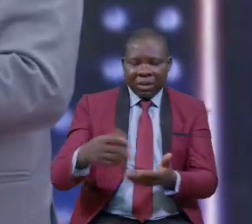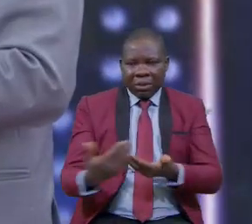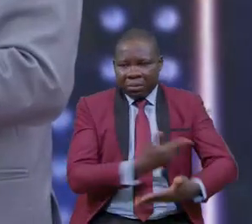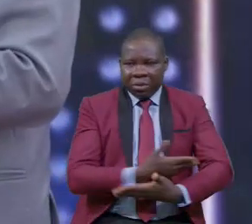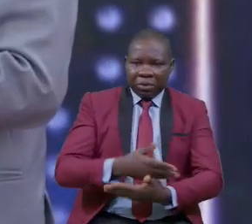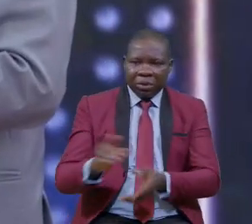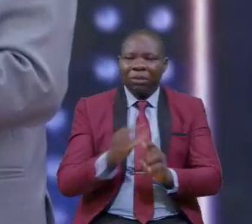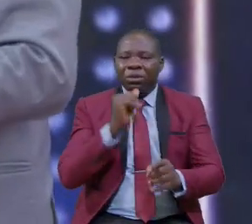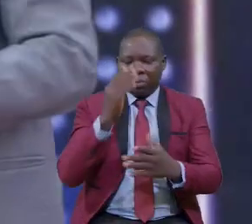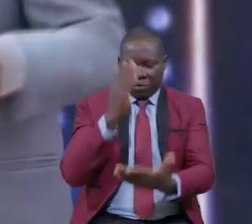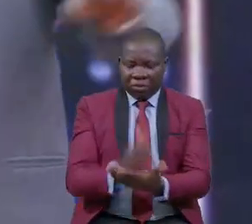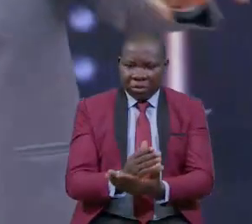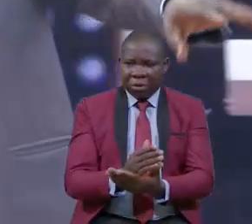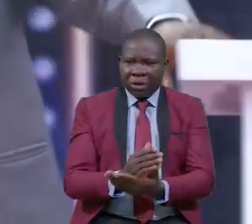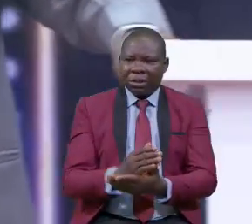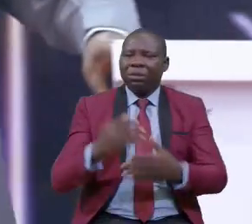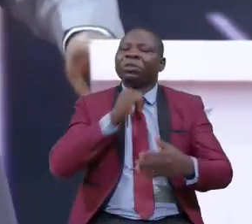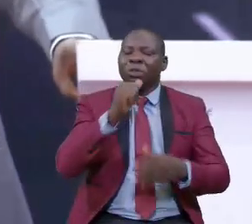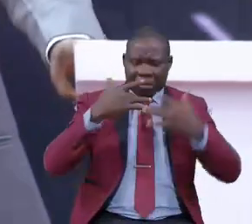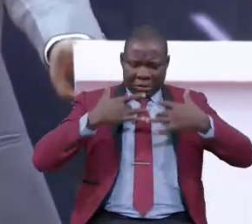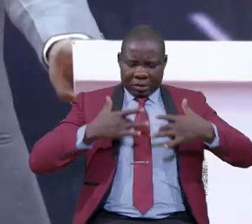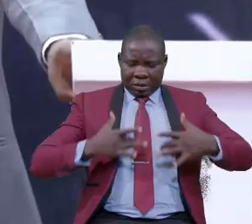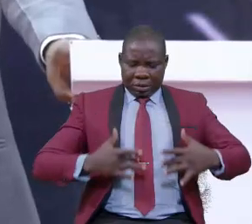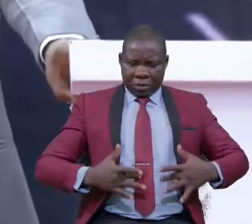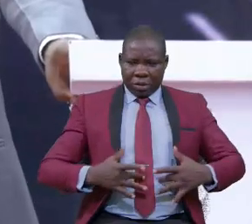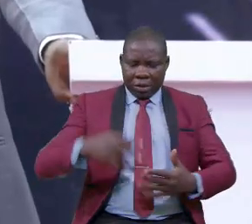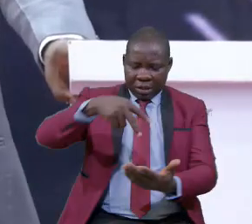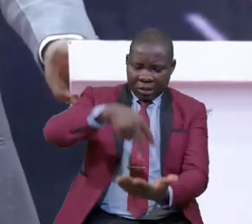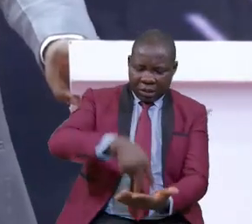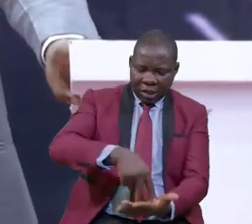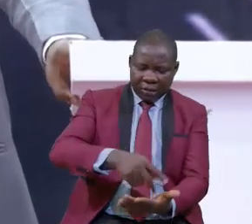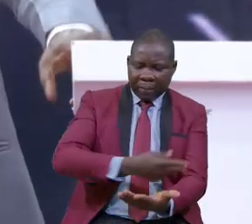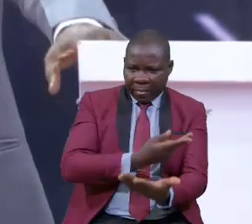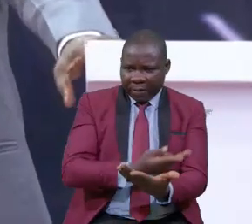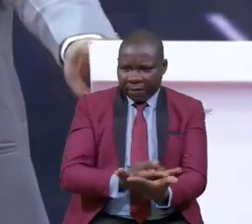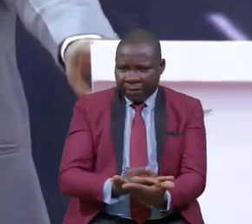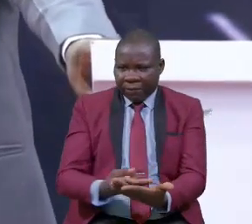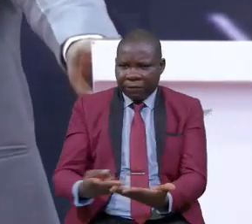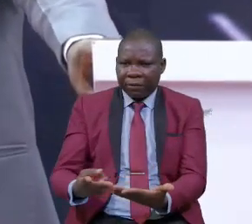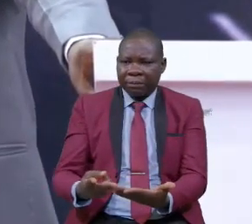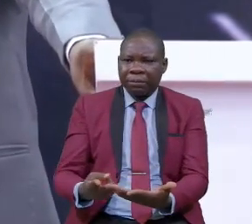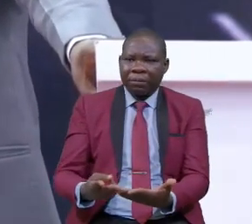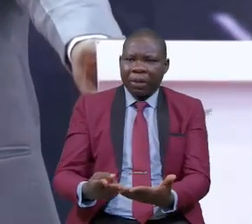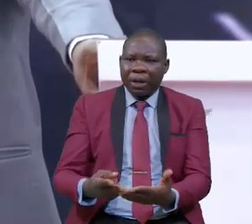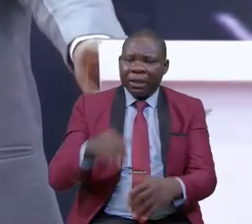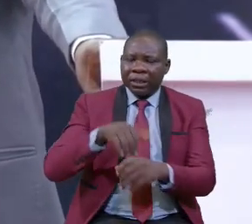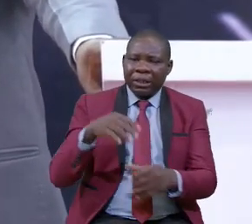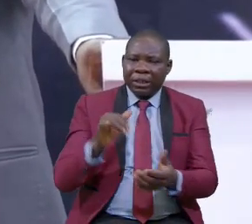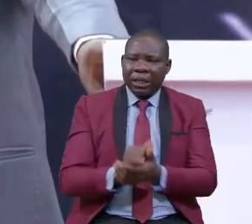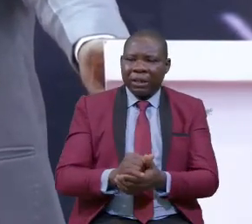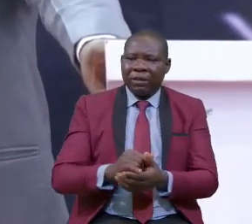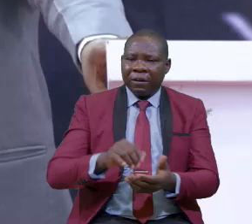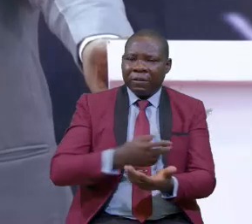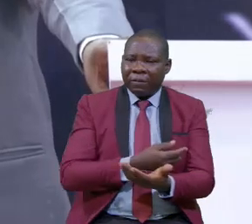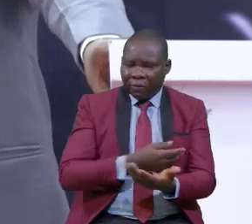and falls down. And out of that failure, eventually that baby is able to